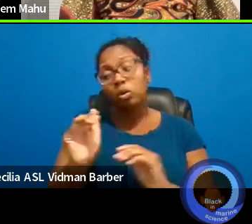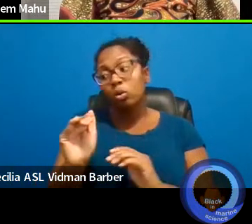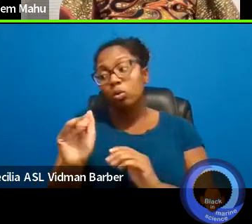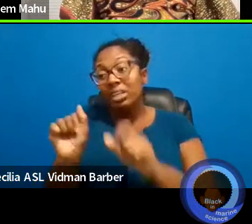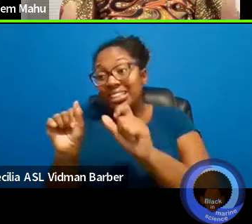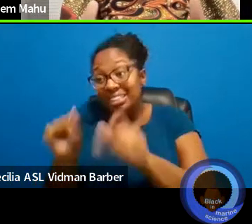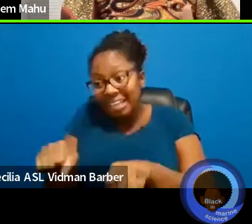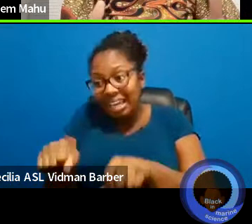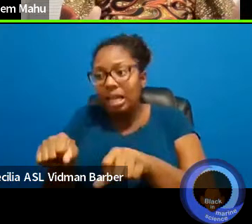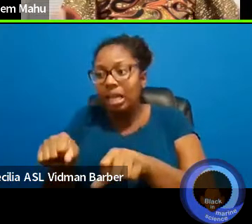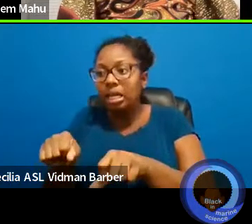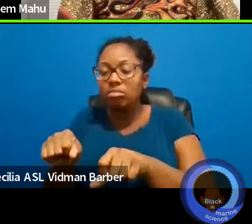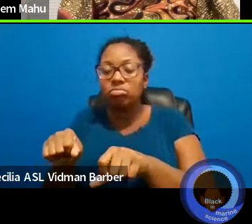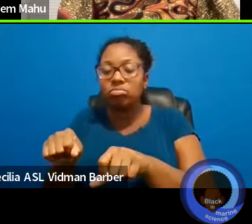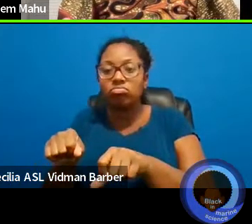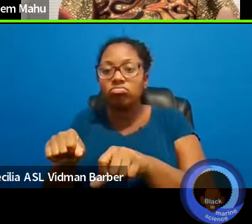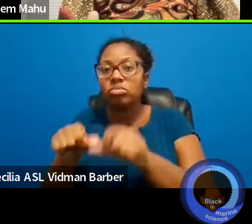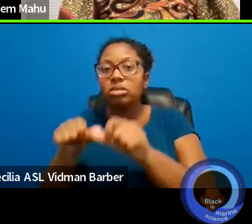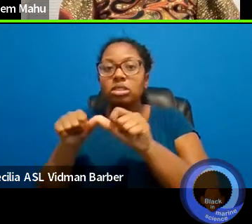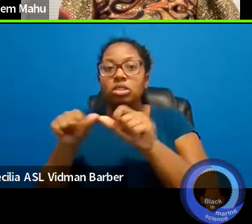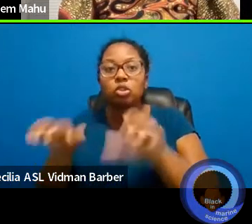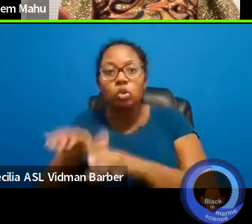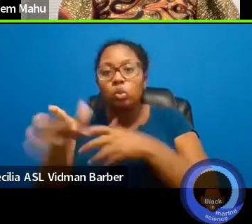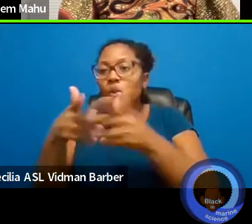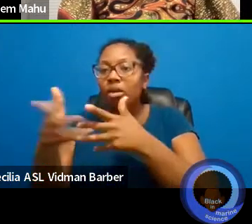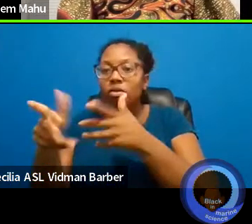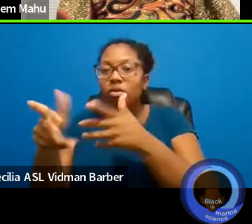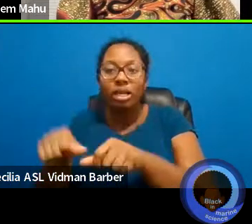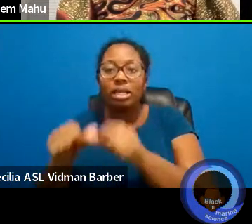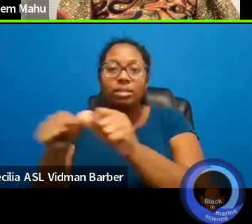as researchers to keep our research going.